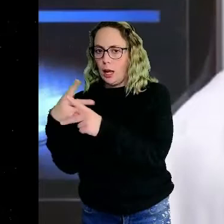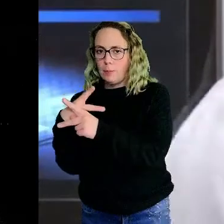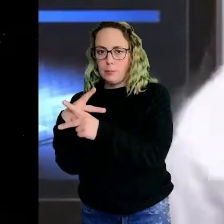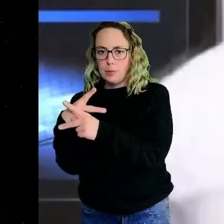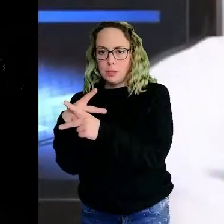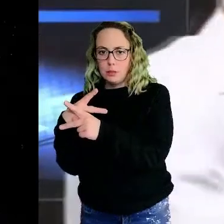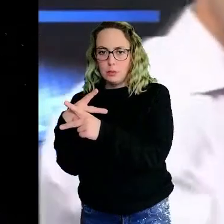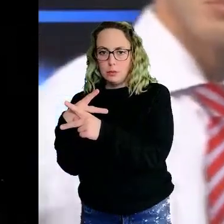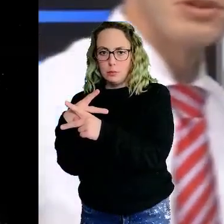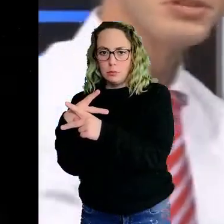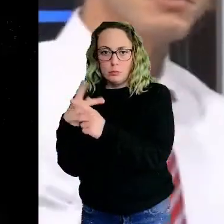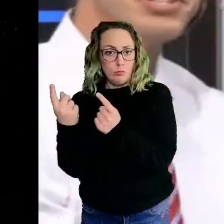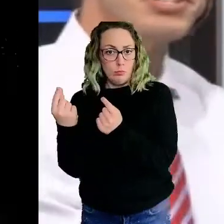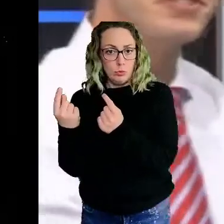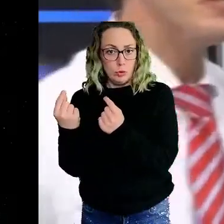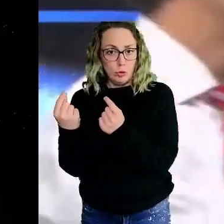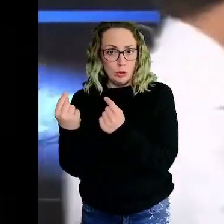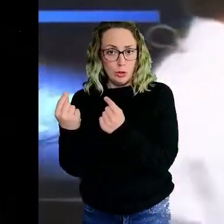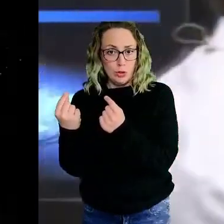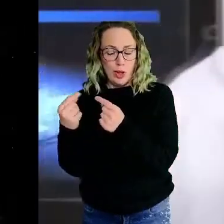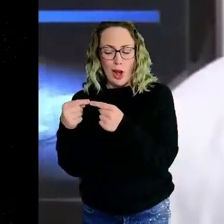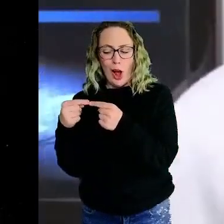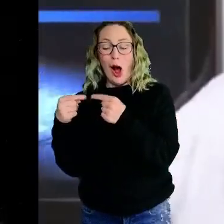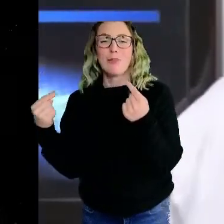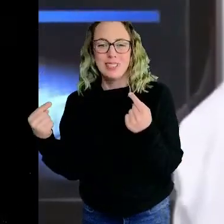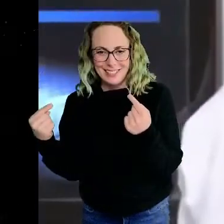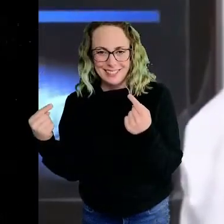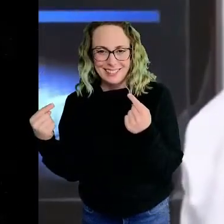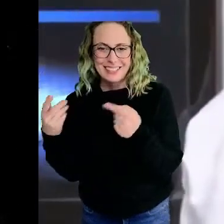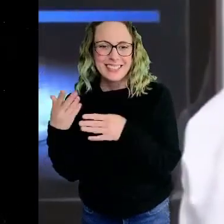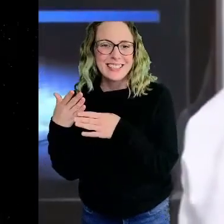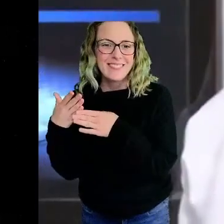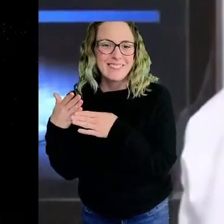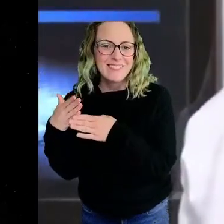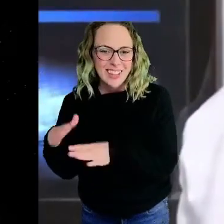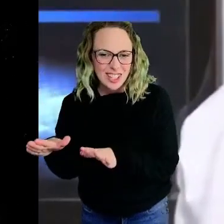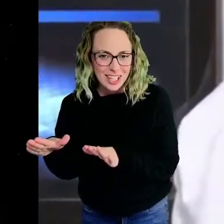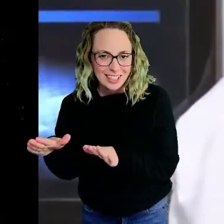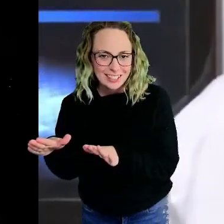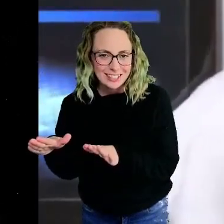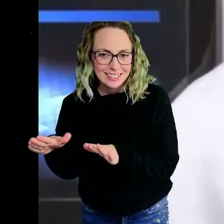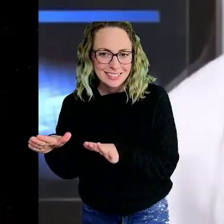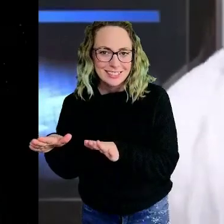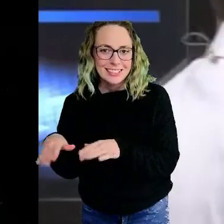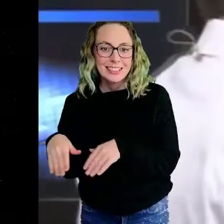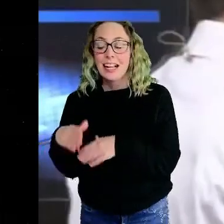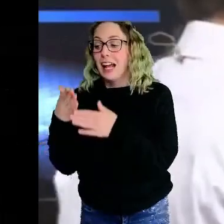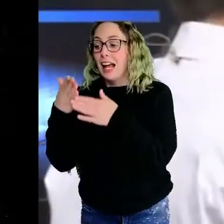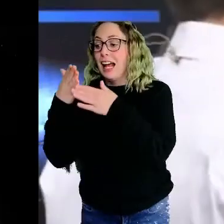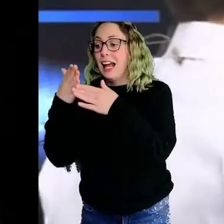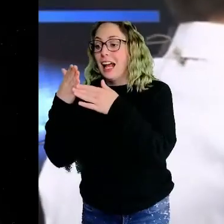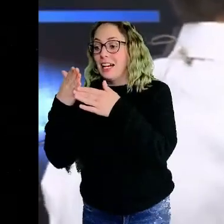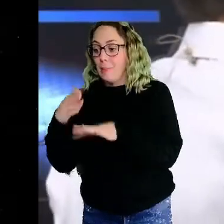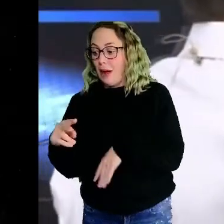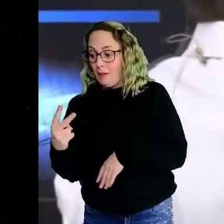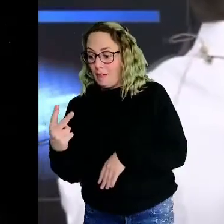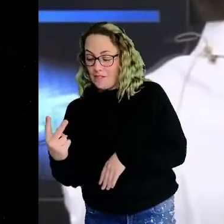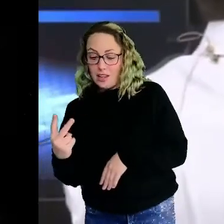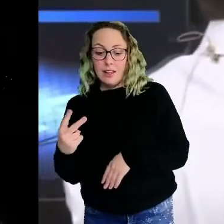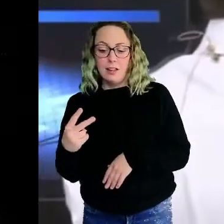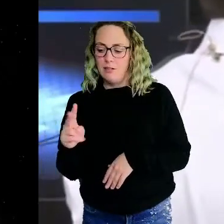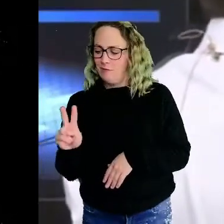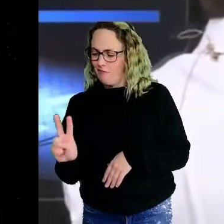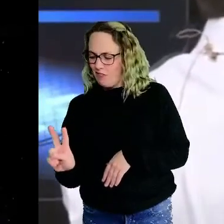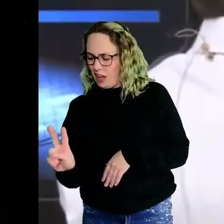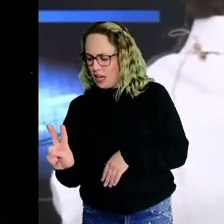So we're going to do the opposite operation, which is division. And we'll divide by V, and whatever we do to one side, we do